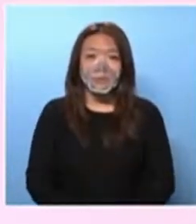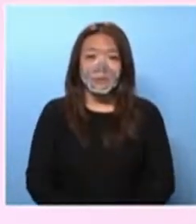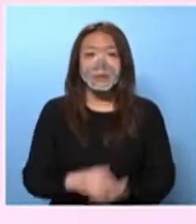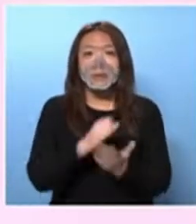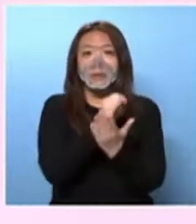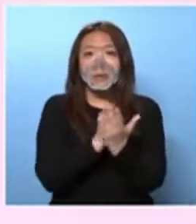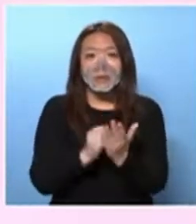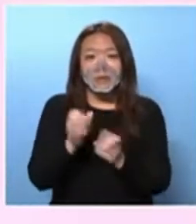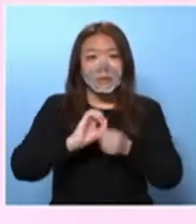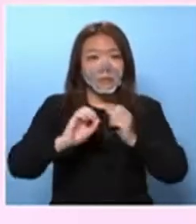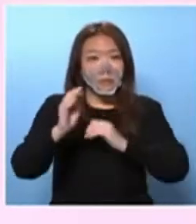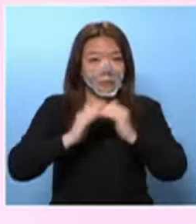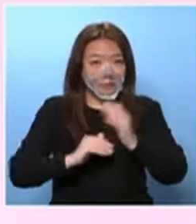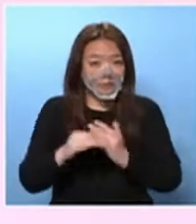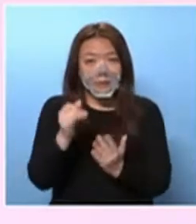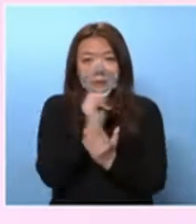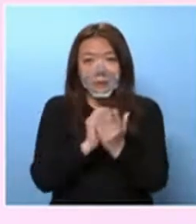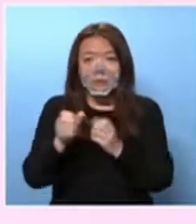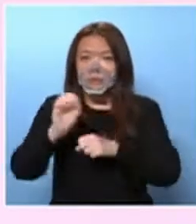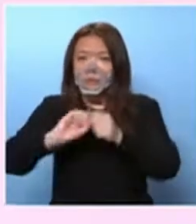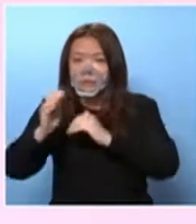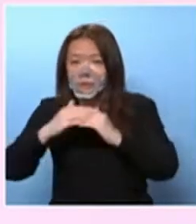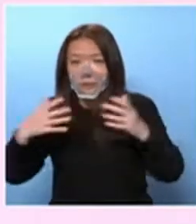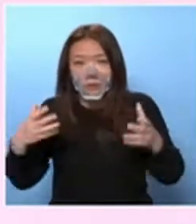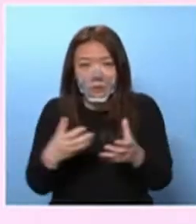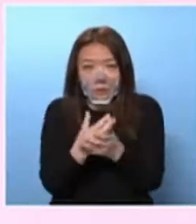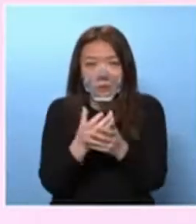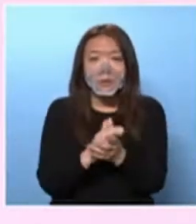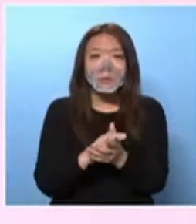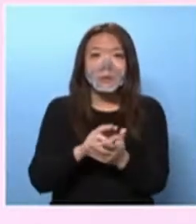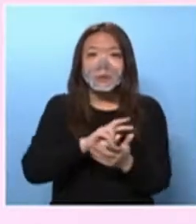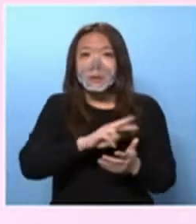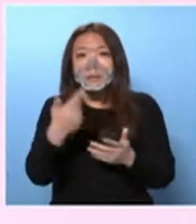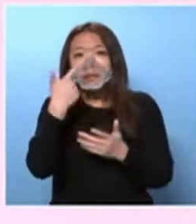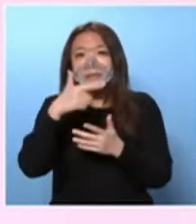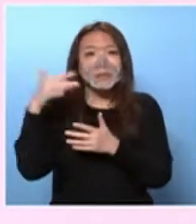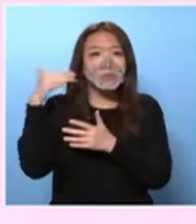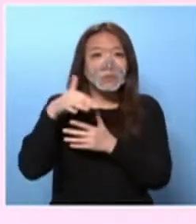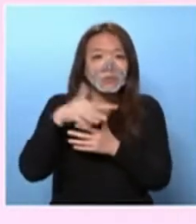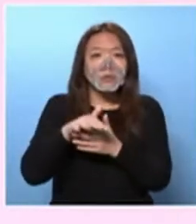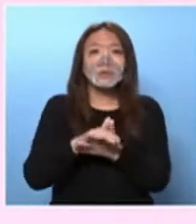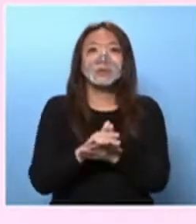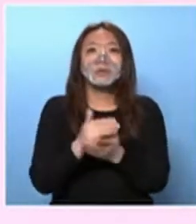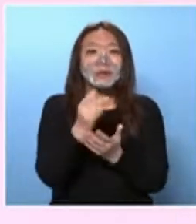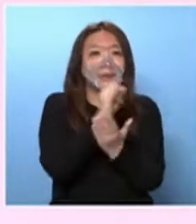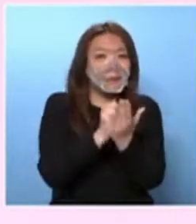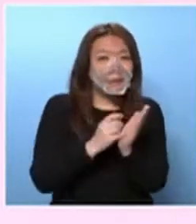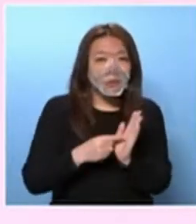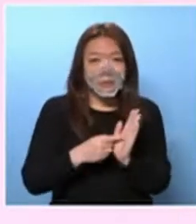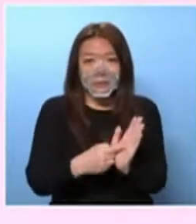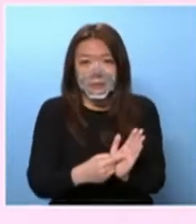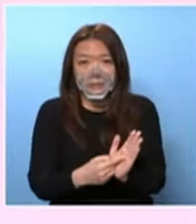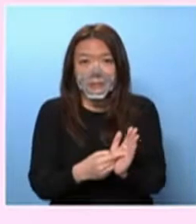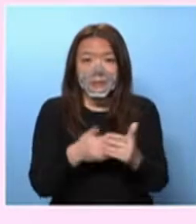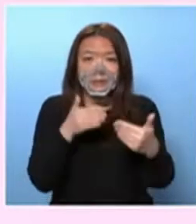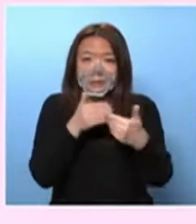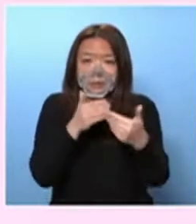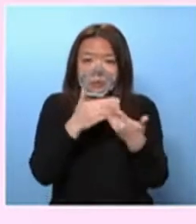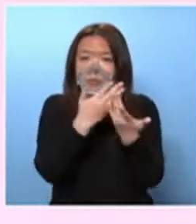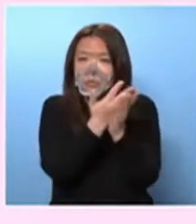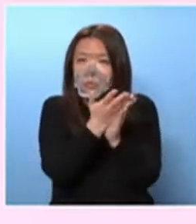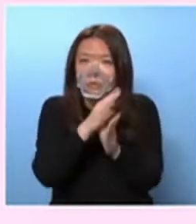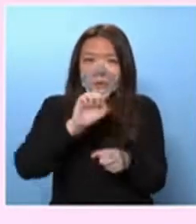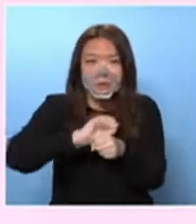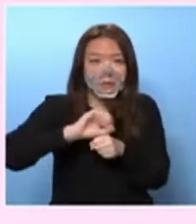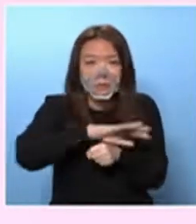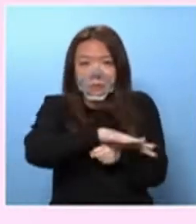well as arts groups and their counterparts in the mainland of Hong Kong. Arts technology. The integration of arts and technology has become a new trend. Apart